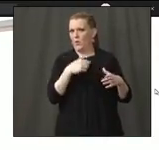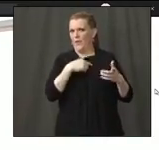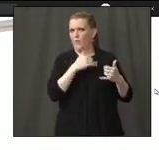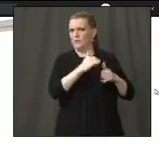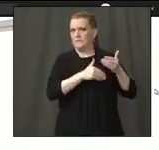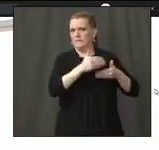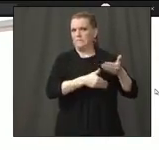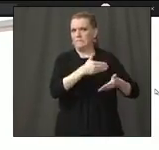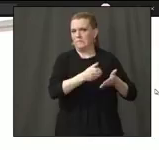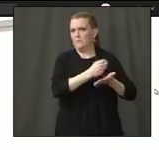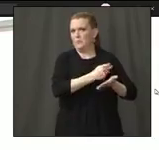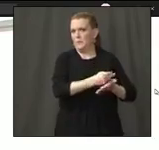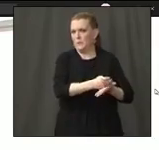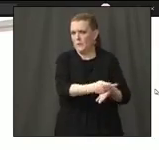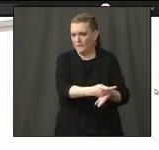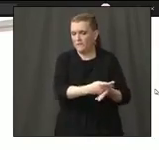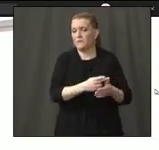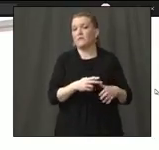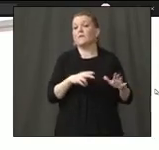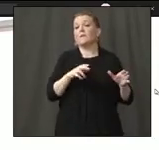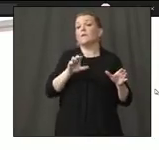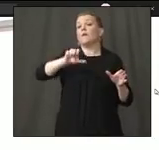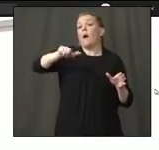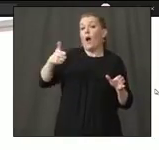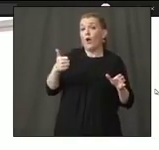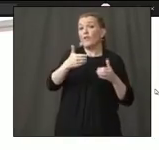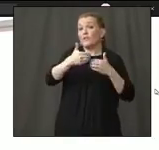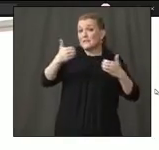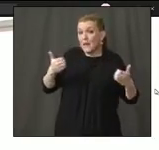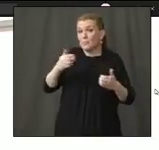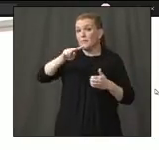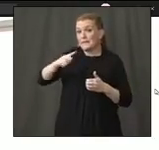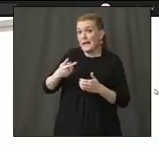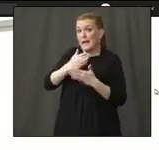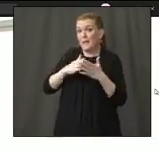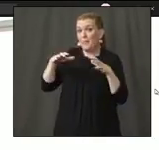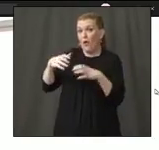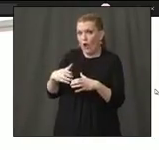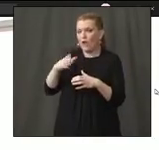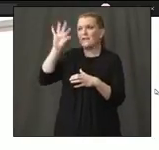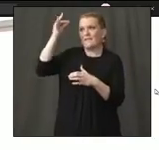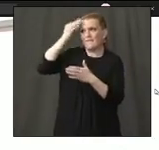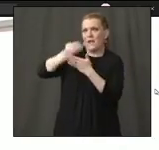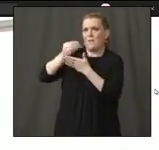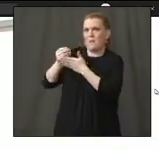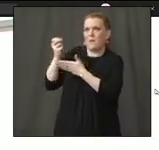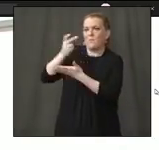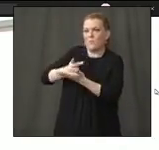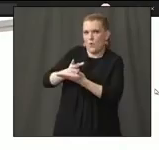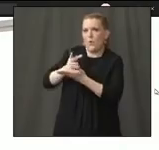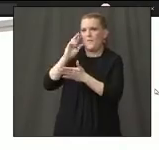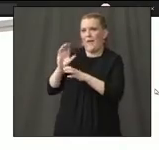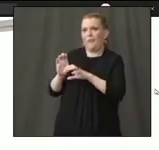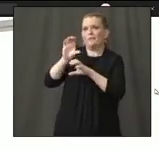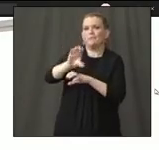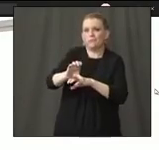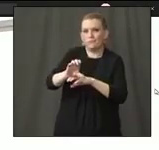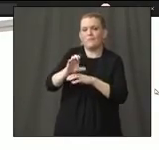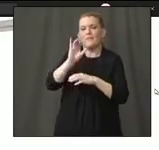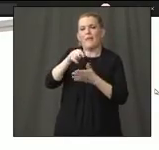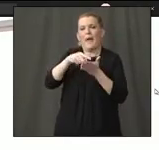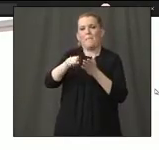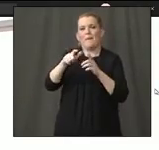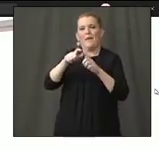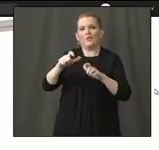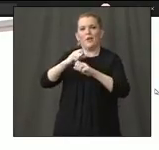The second component is the federal dollars that are coming for the Paycheck Protection Program through the